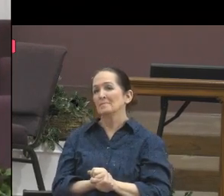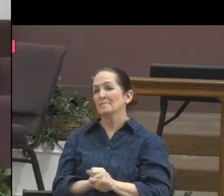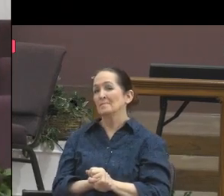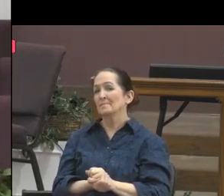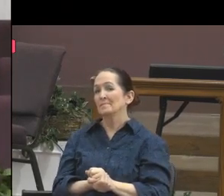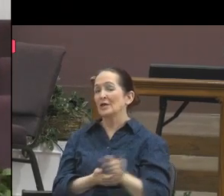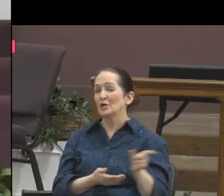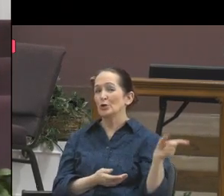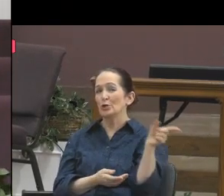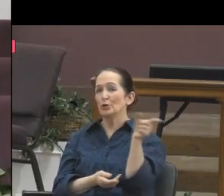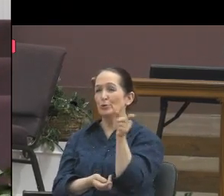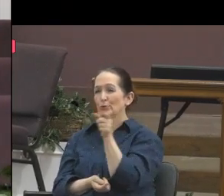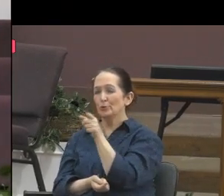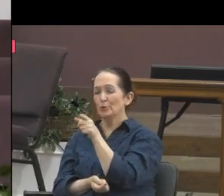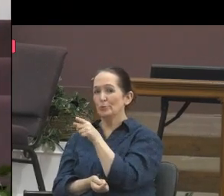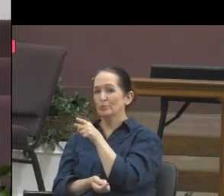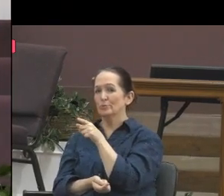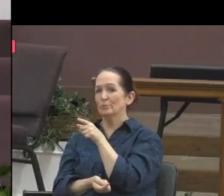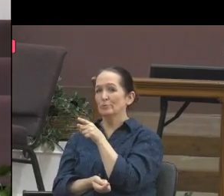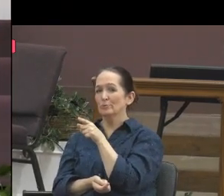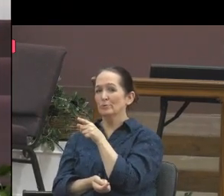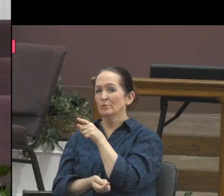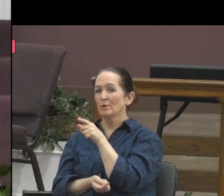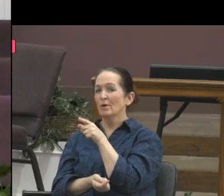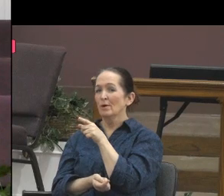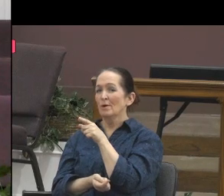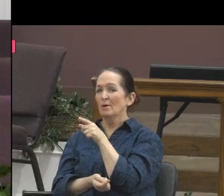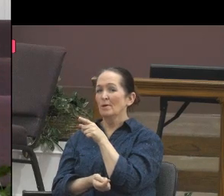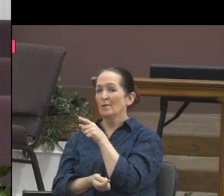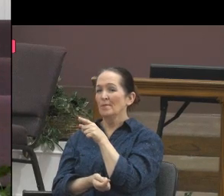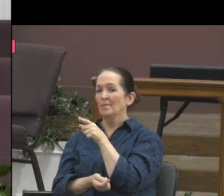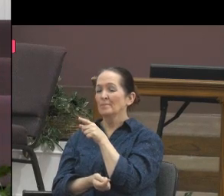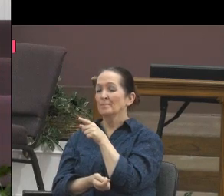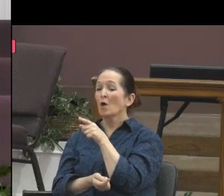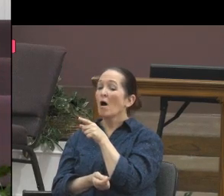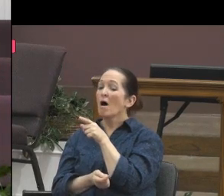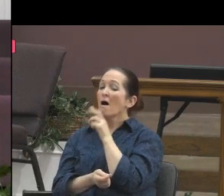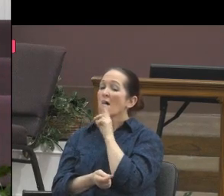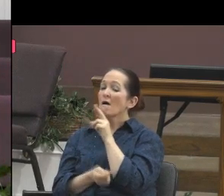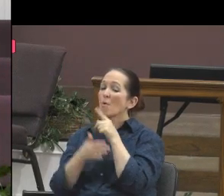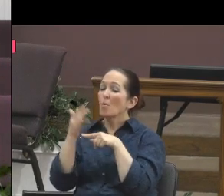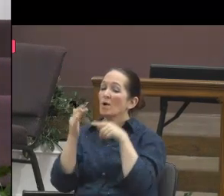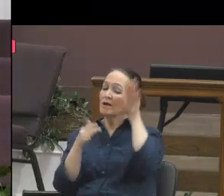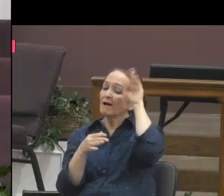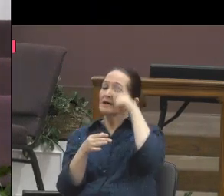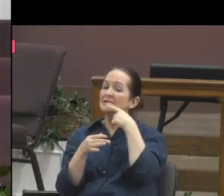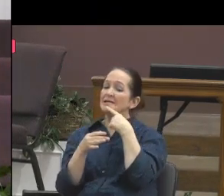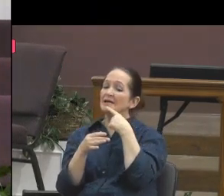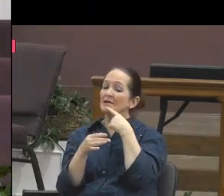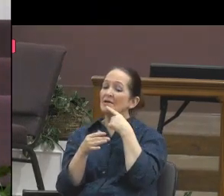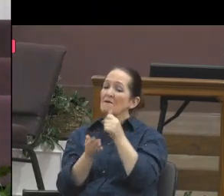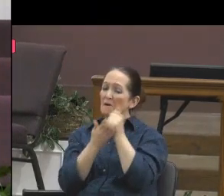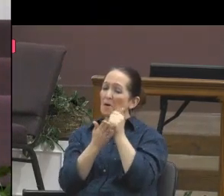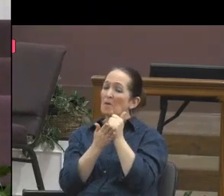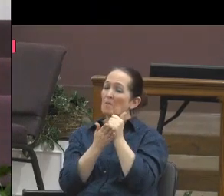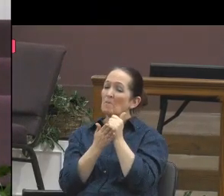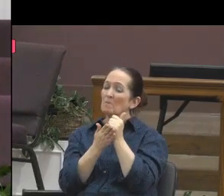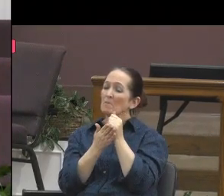And you are what God is saying will help complete and fulfill